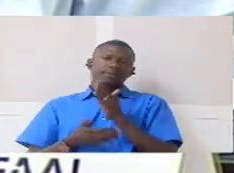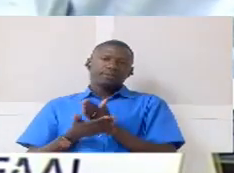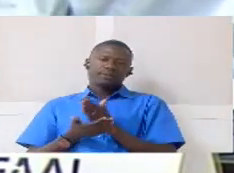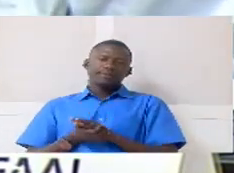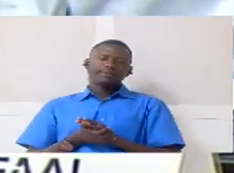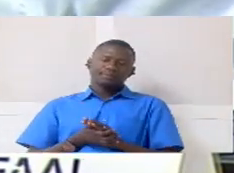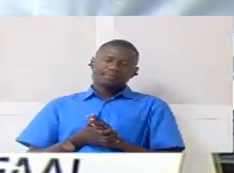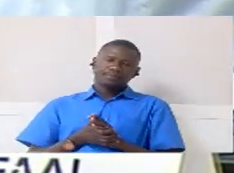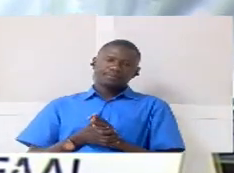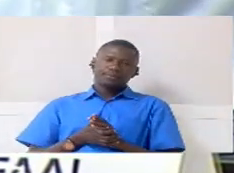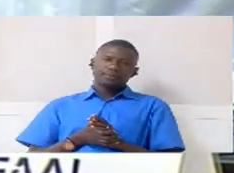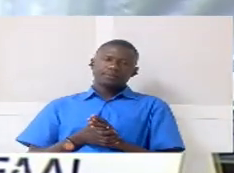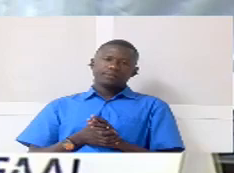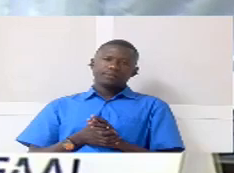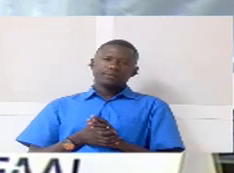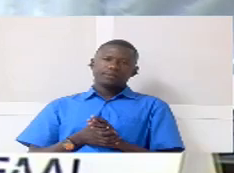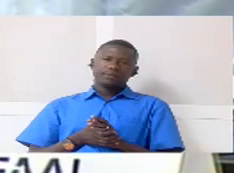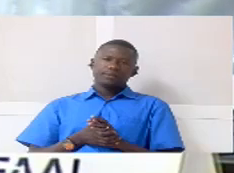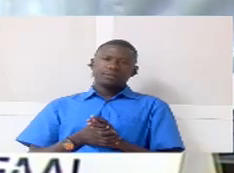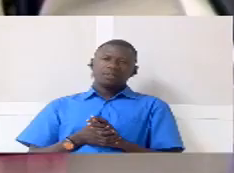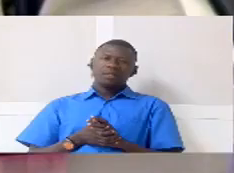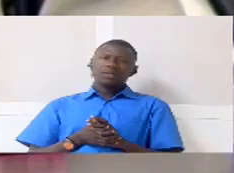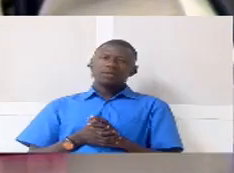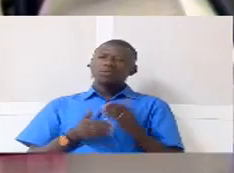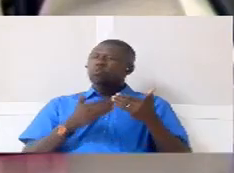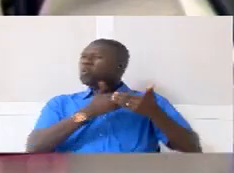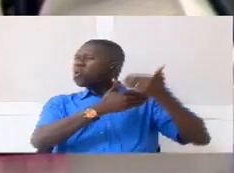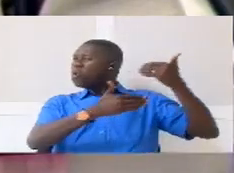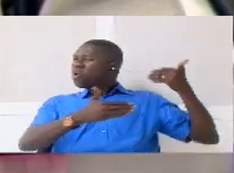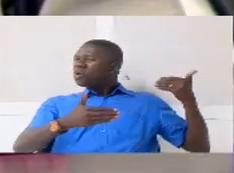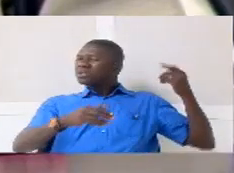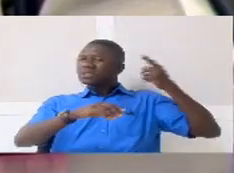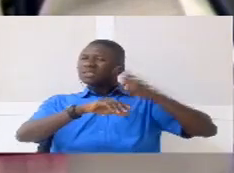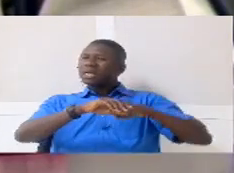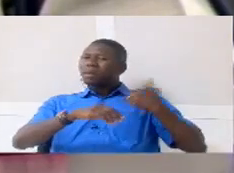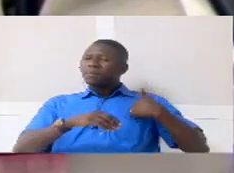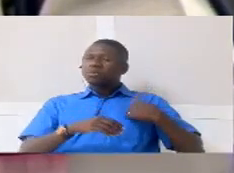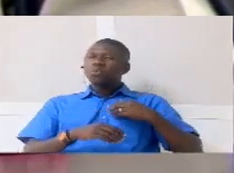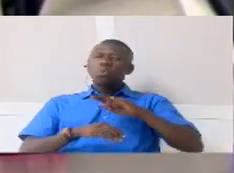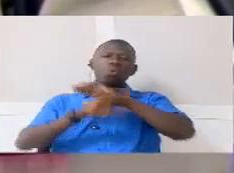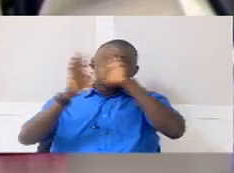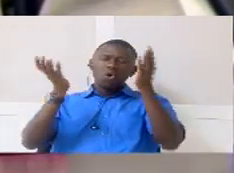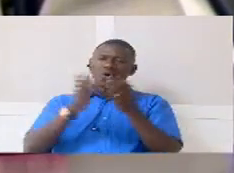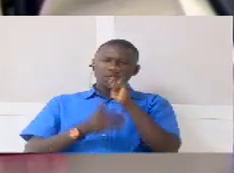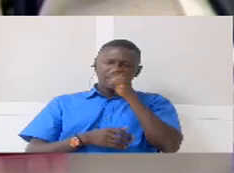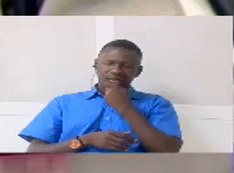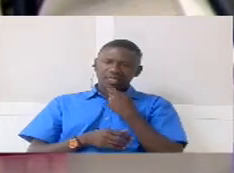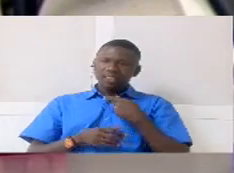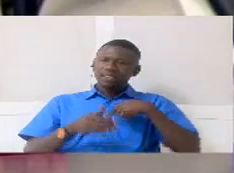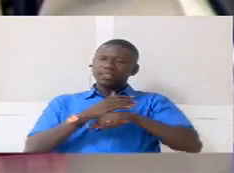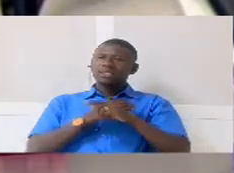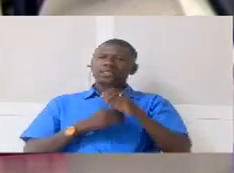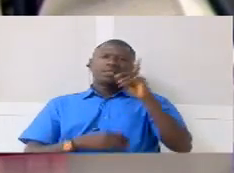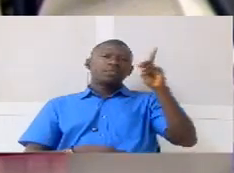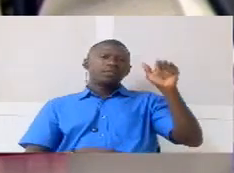David Coley's time, there was no coroner's inquest. Saya lumenu beketa David Coley la time. Wo kiskisiru fasongo lumanke je